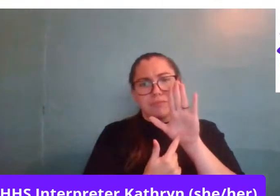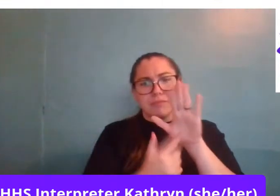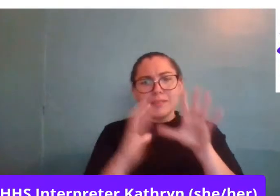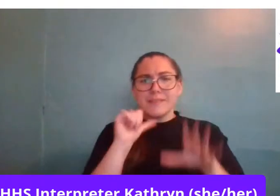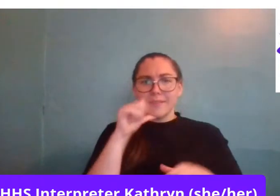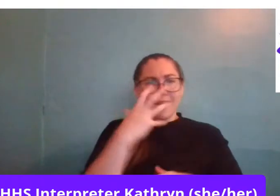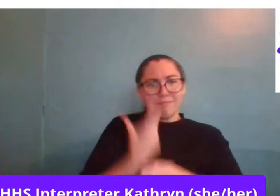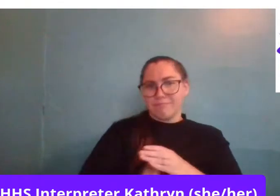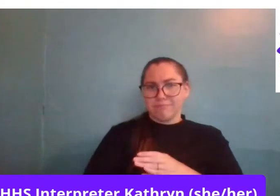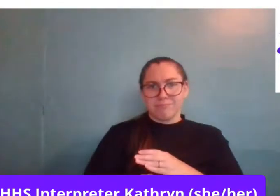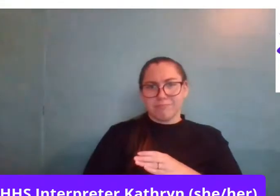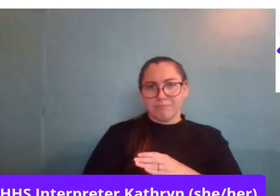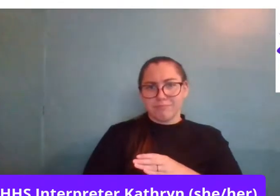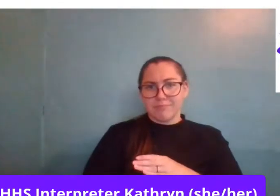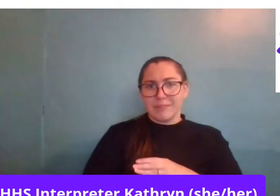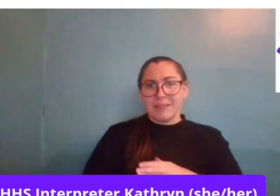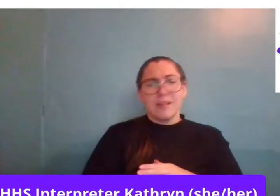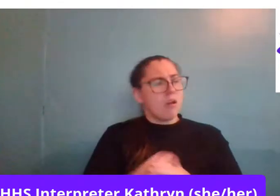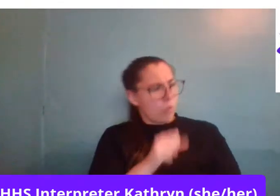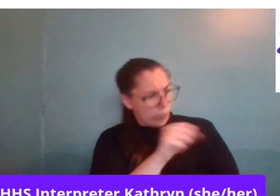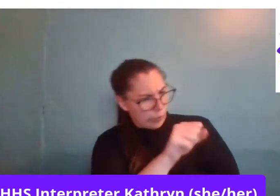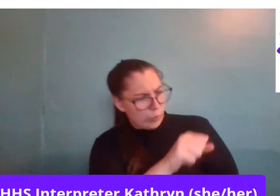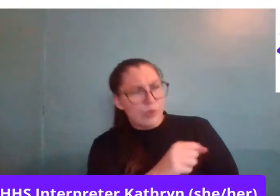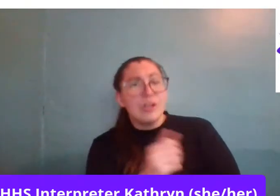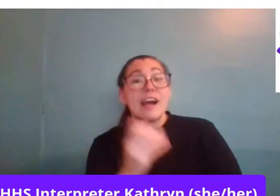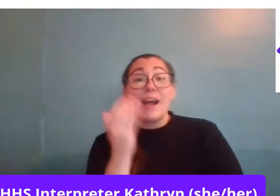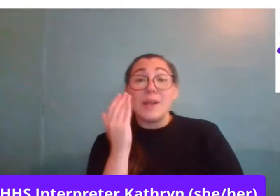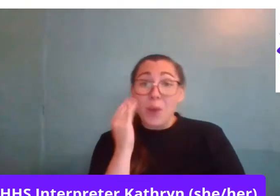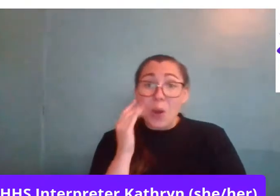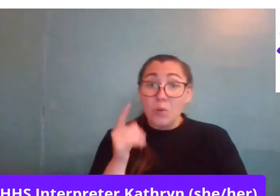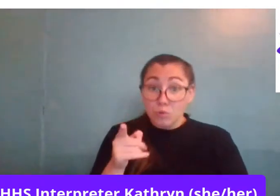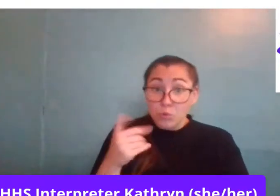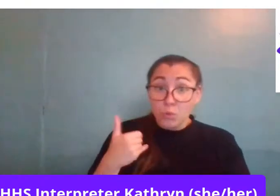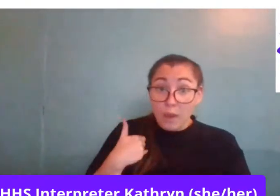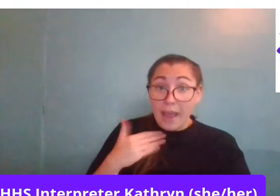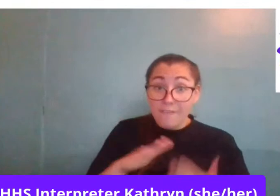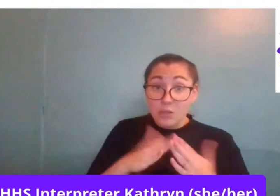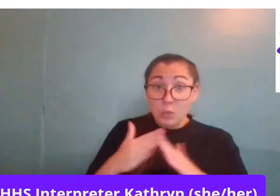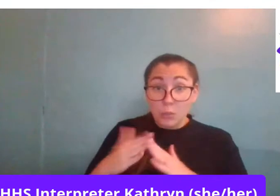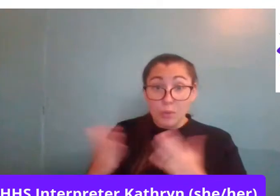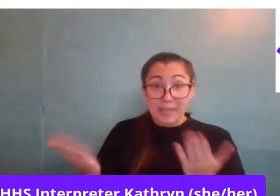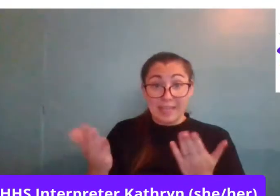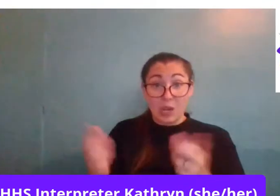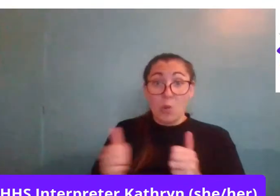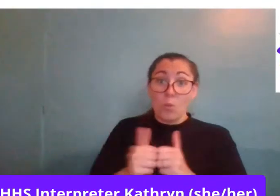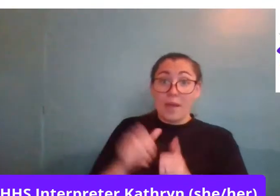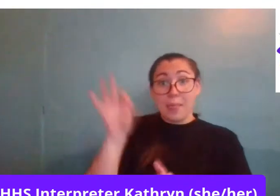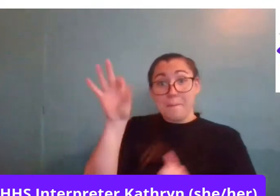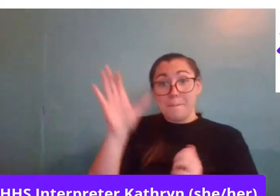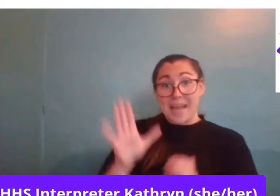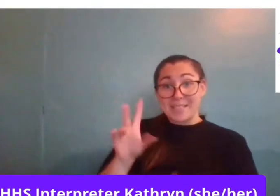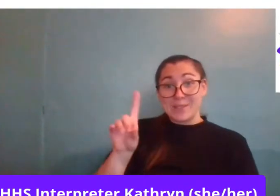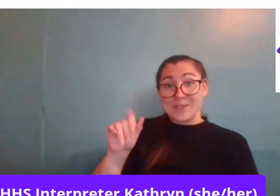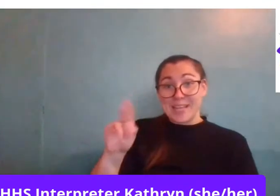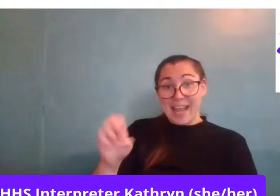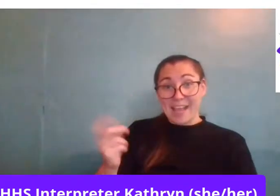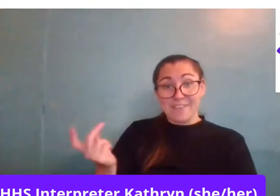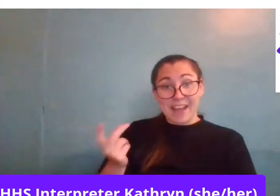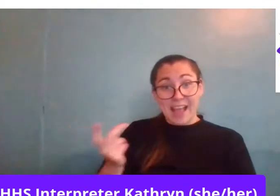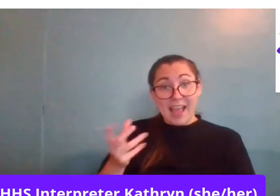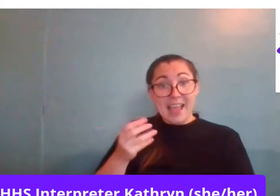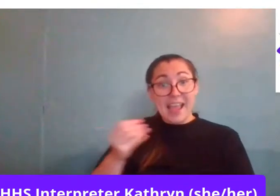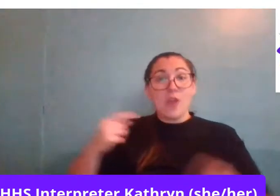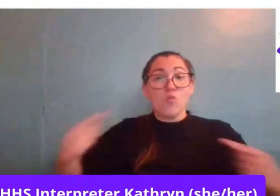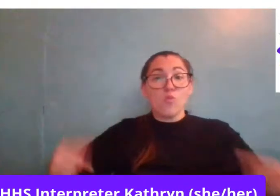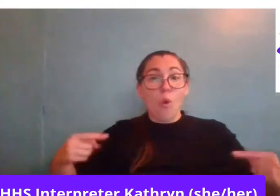Oh, yes. And know that you have a community here with Pastor Dave and I, and here at Rolling on the Road, that we